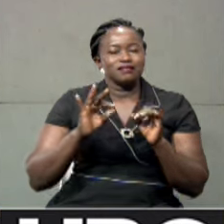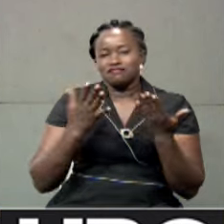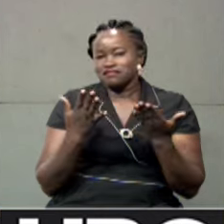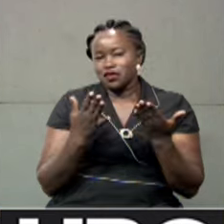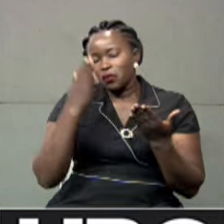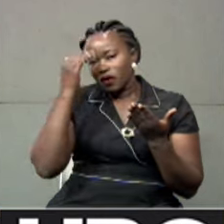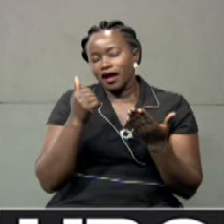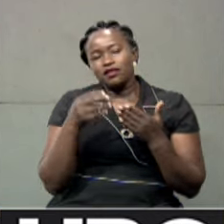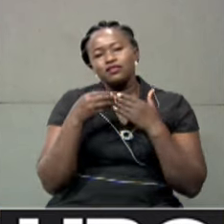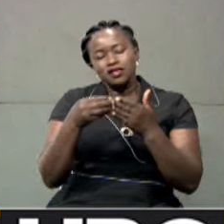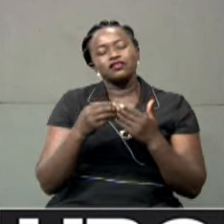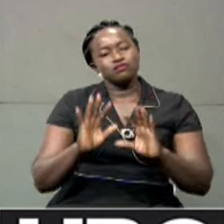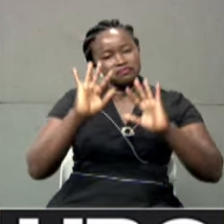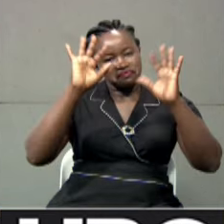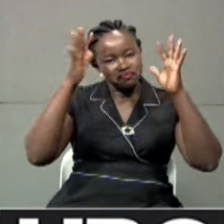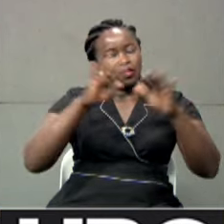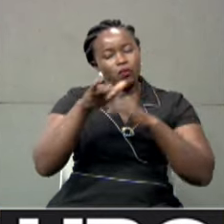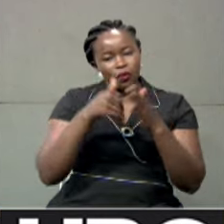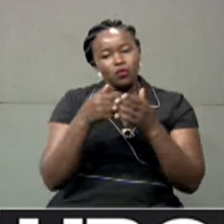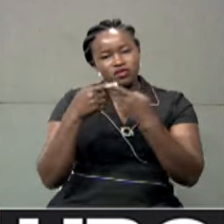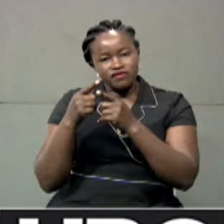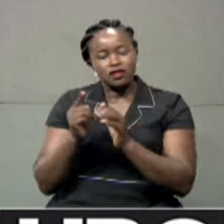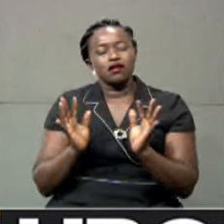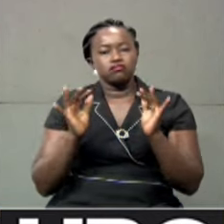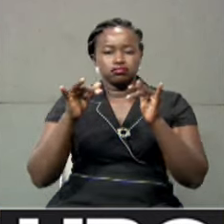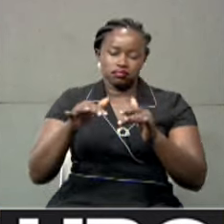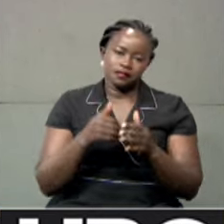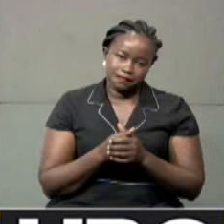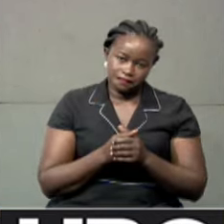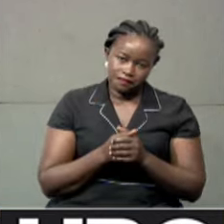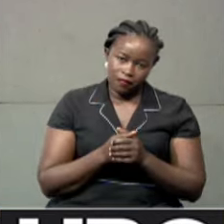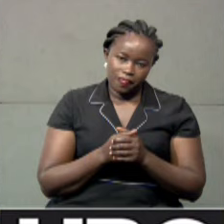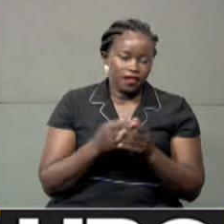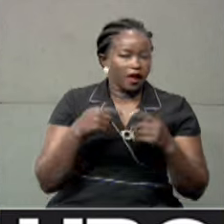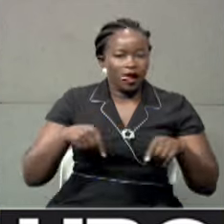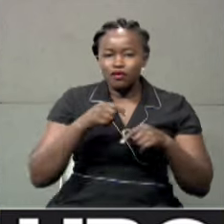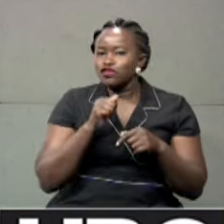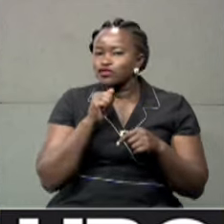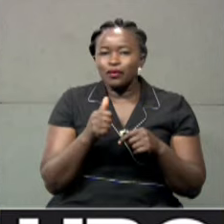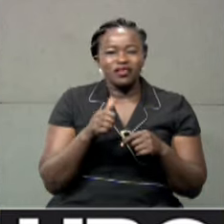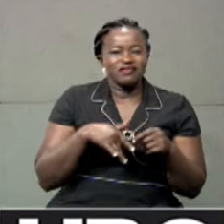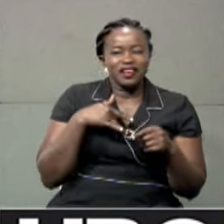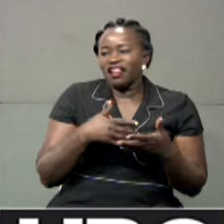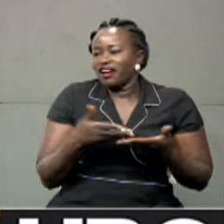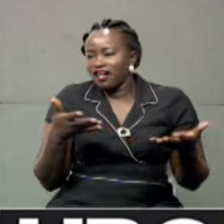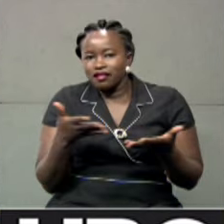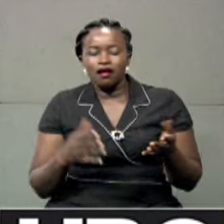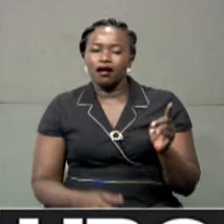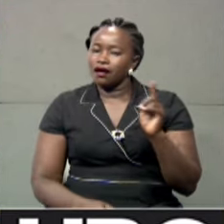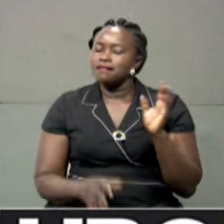success of all these conferences. We do not take that still for granted.